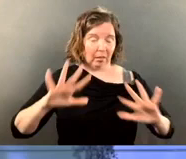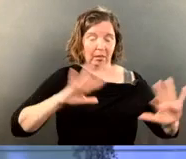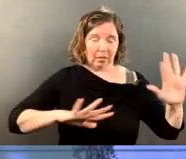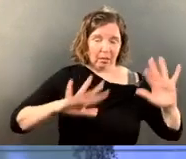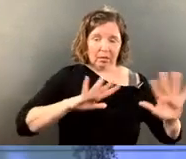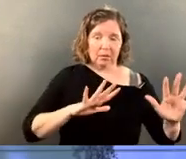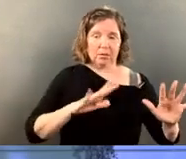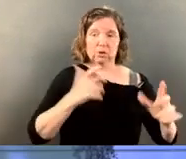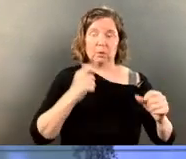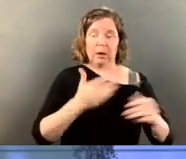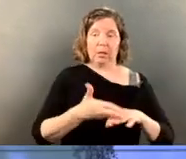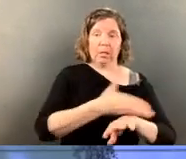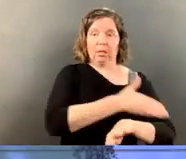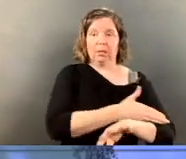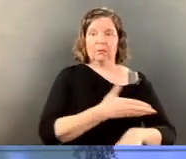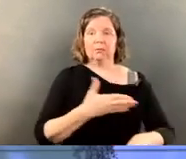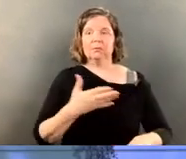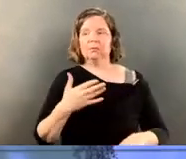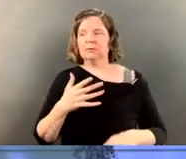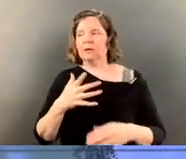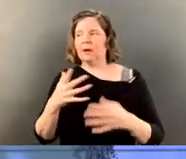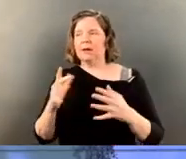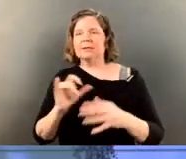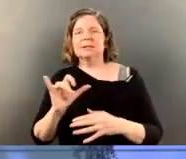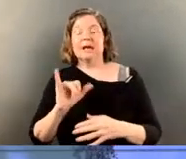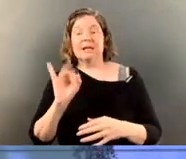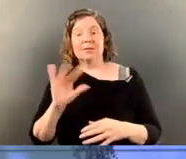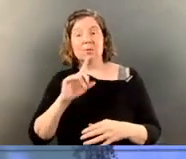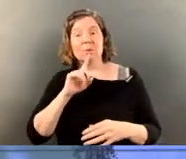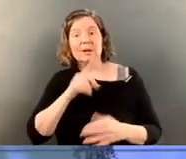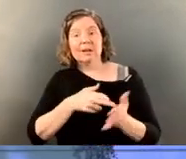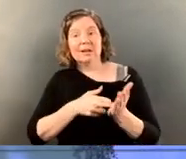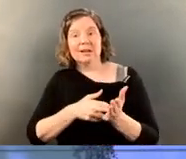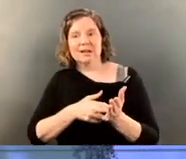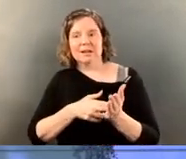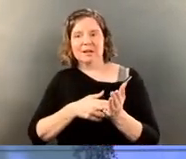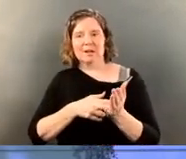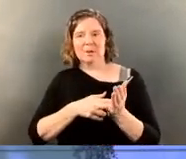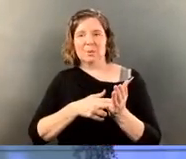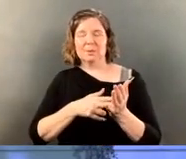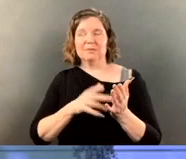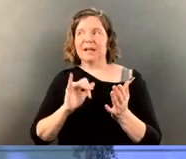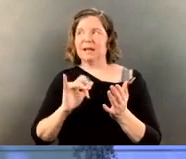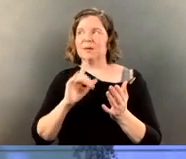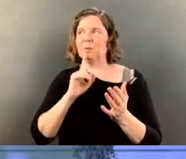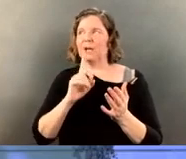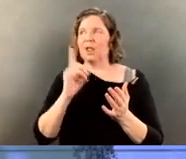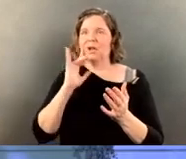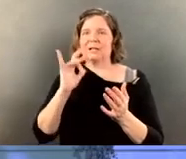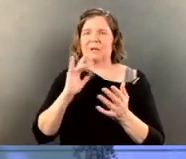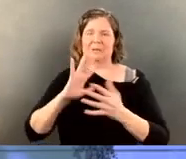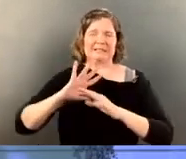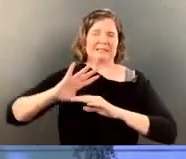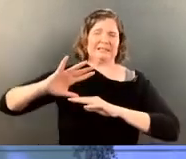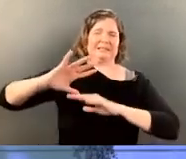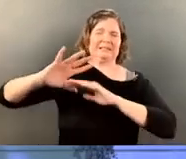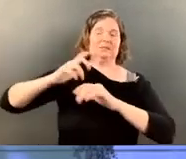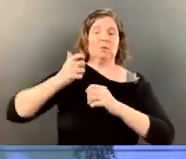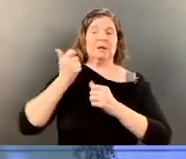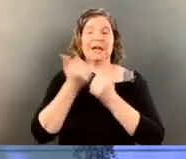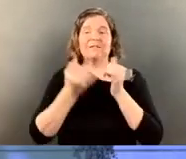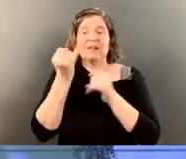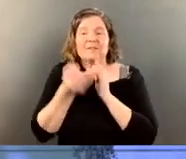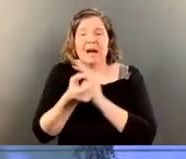sickness that we started with. And it's like if we're real, we're kicking and clawing and we're trying to get every